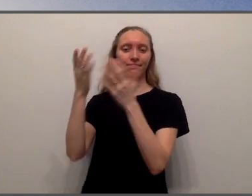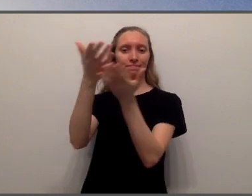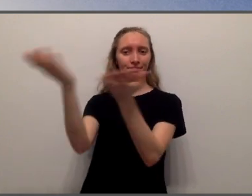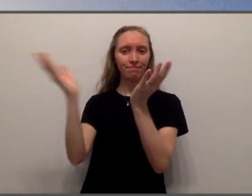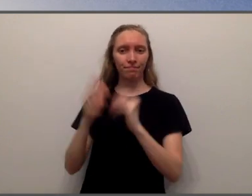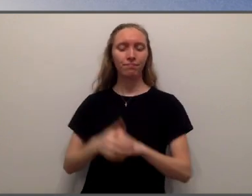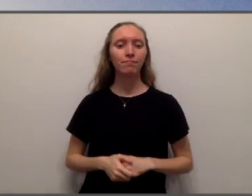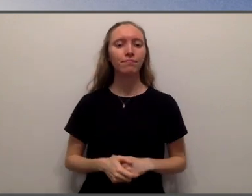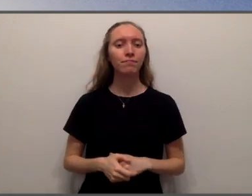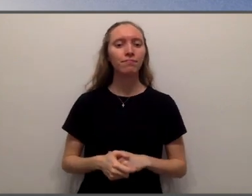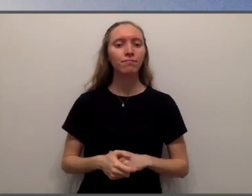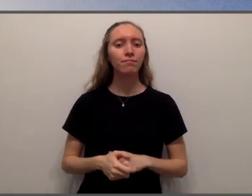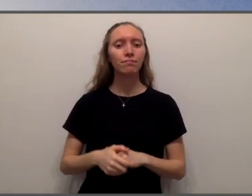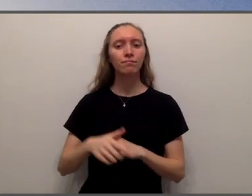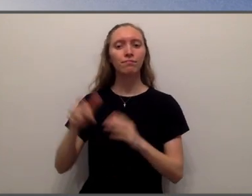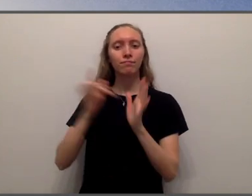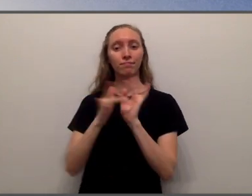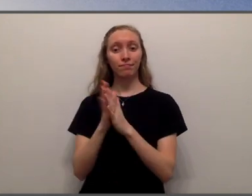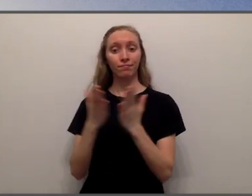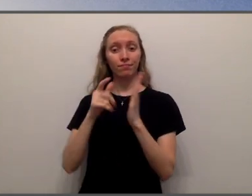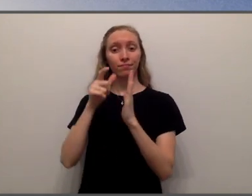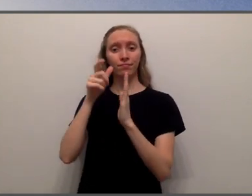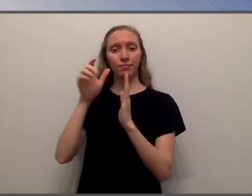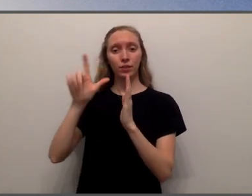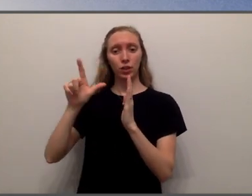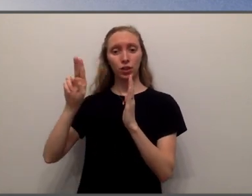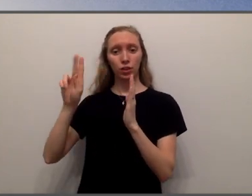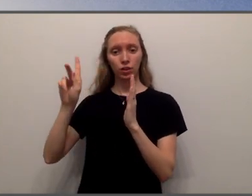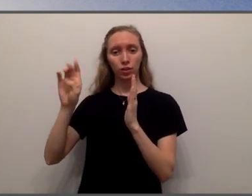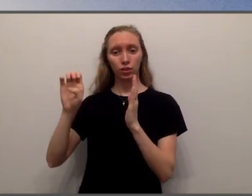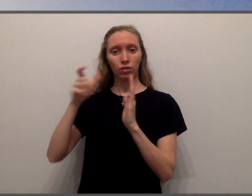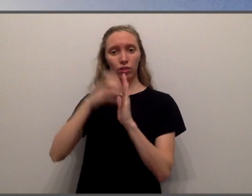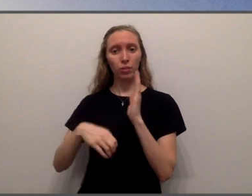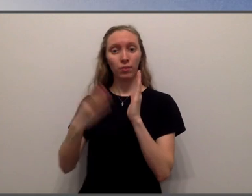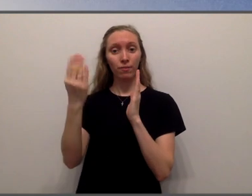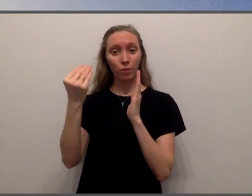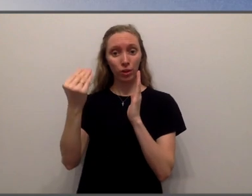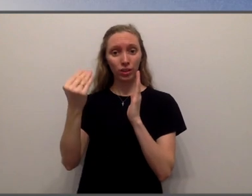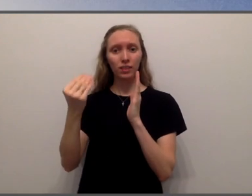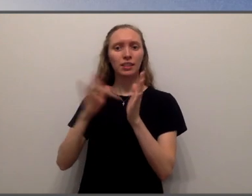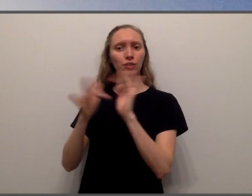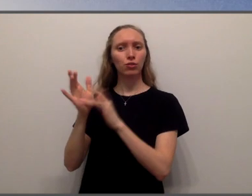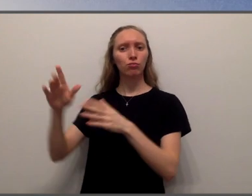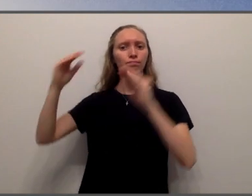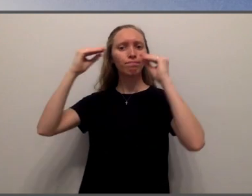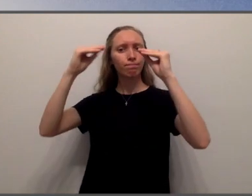14, Jesus teaches on the inclusivity of the kingdom.